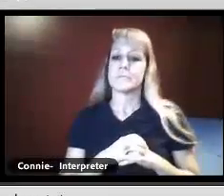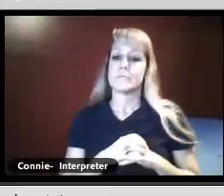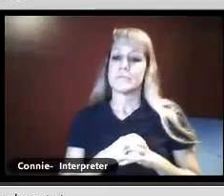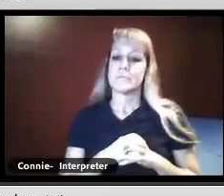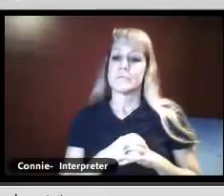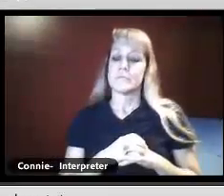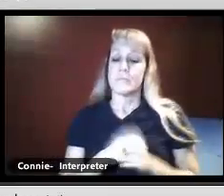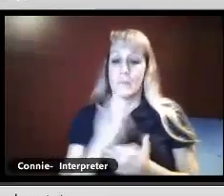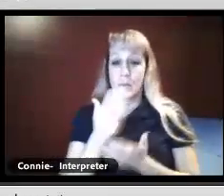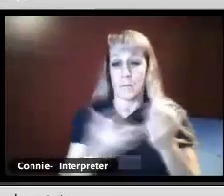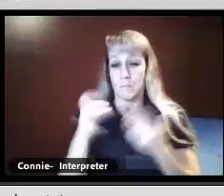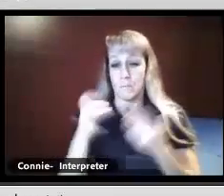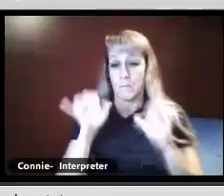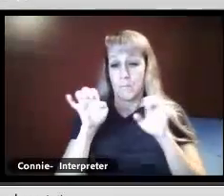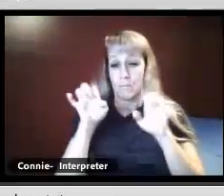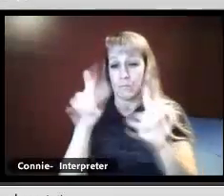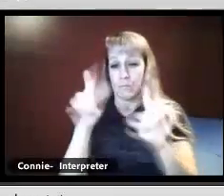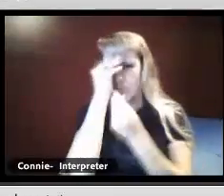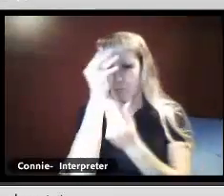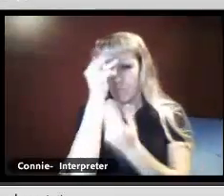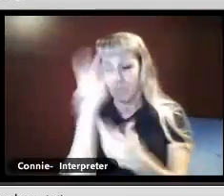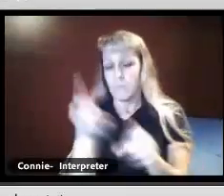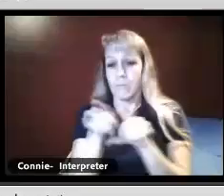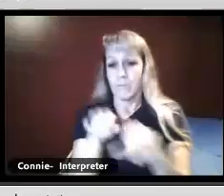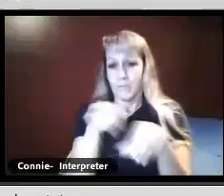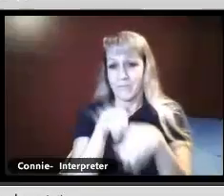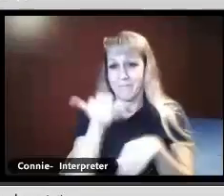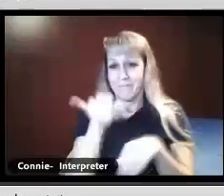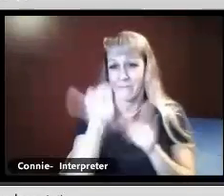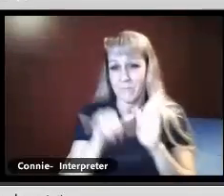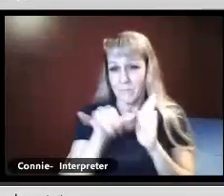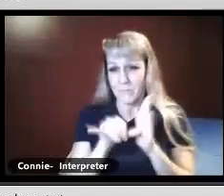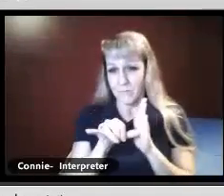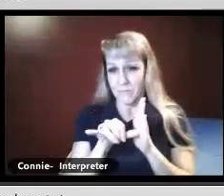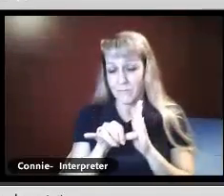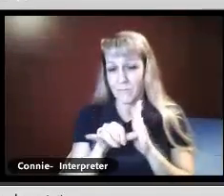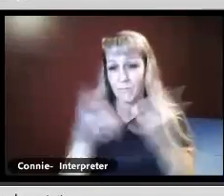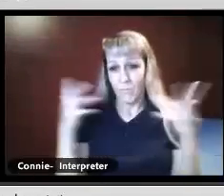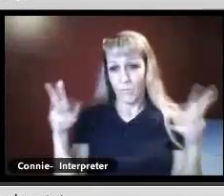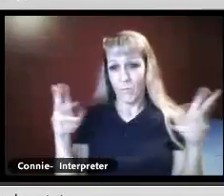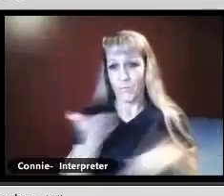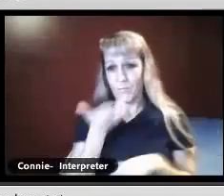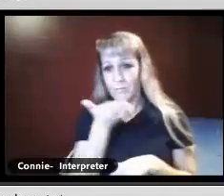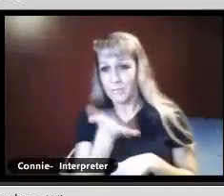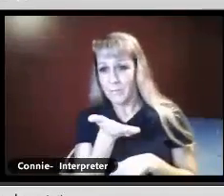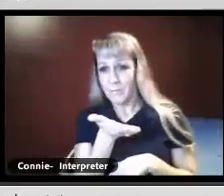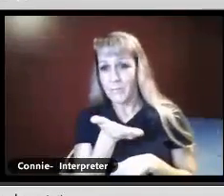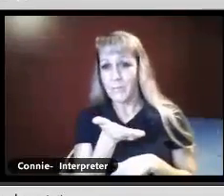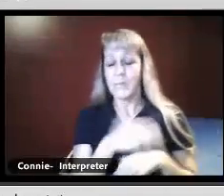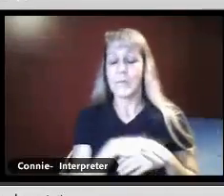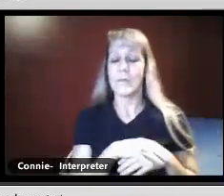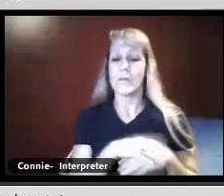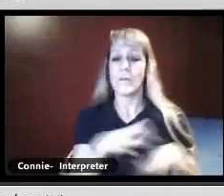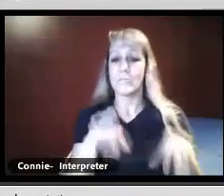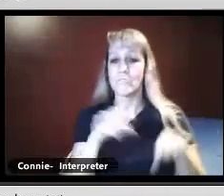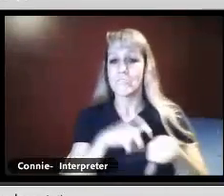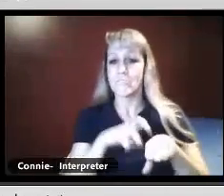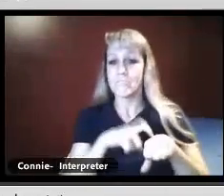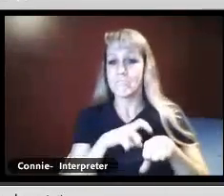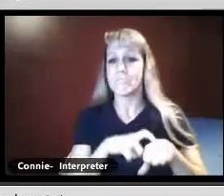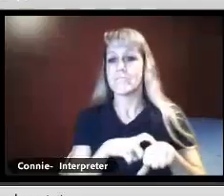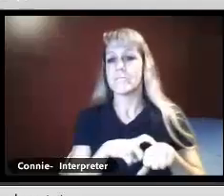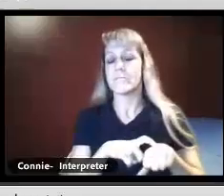If some of this educational material is also in that place where they're already spending time, it's all